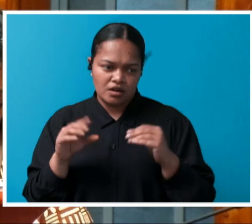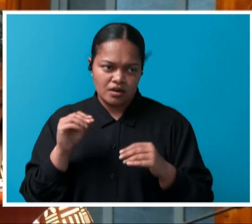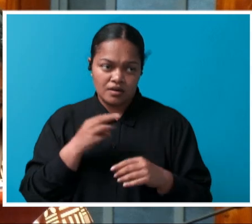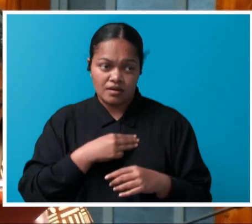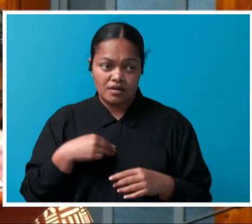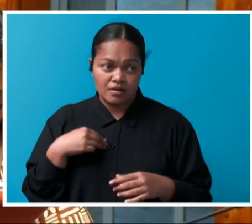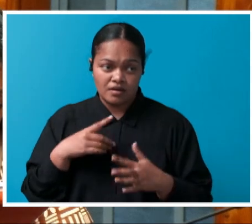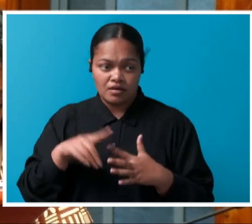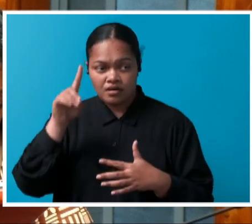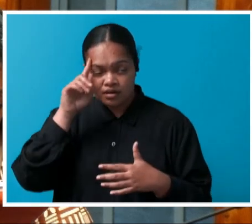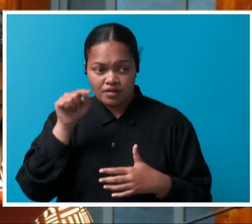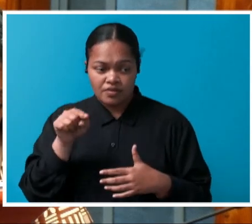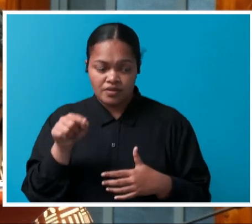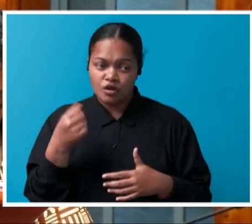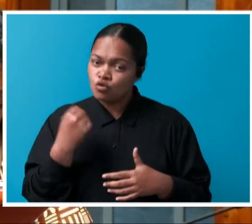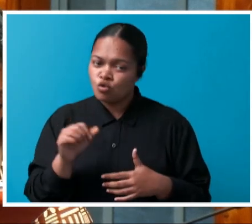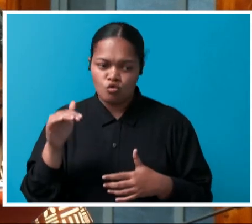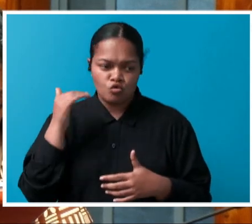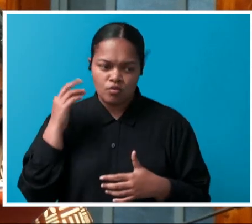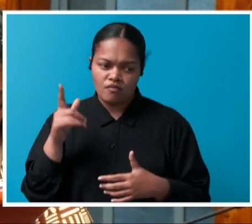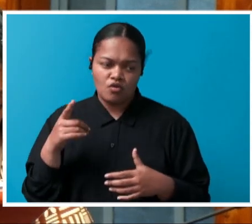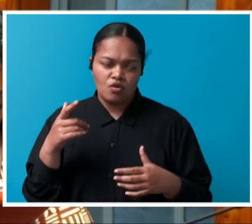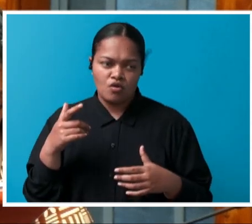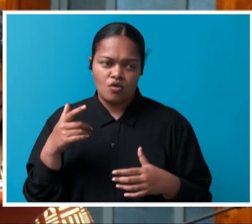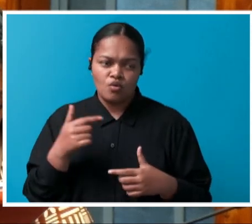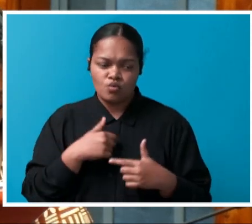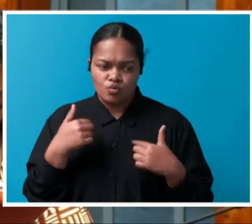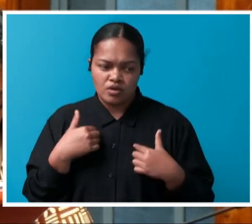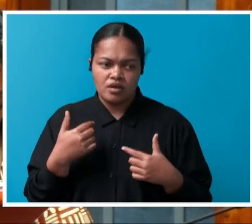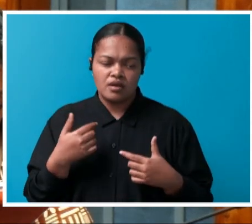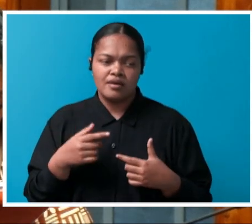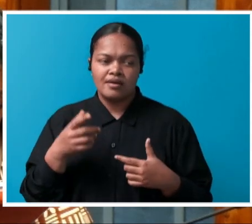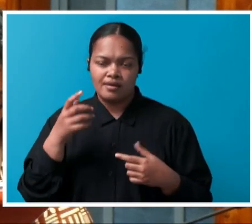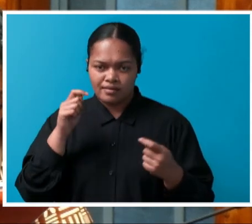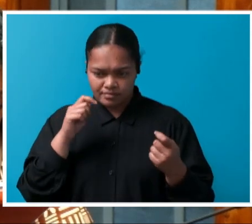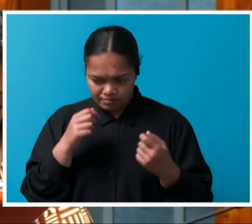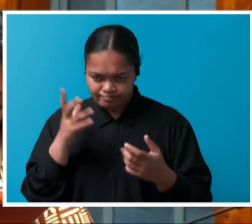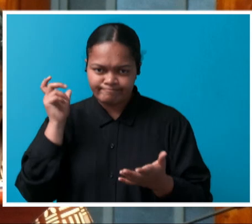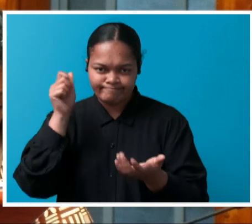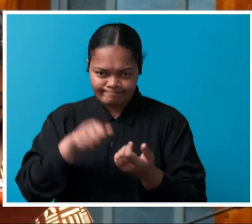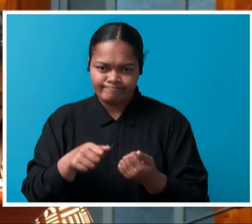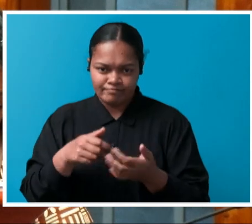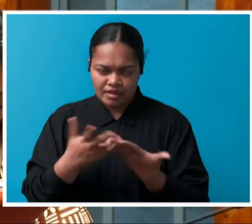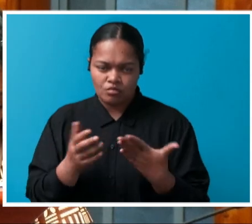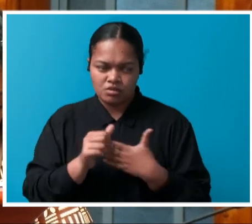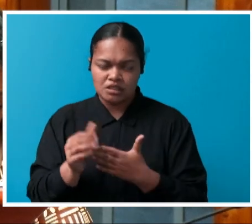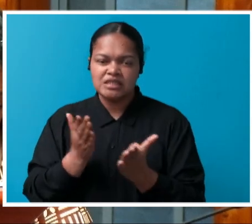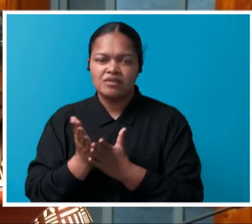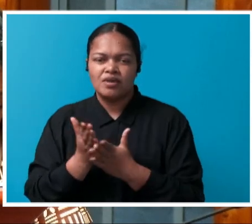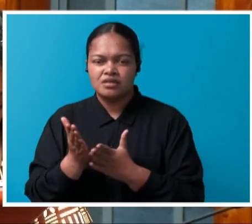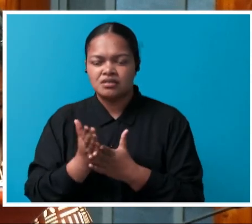Ministry of Education, there is no room for complacency, and we are tightening the belt in terms of service